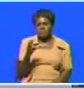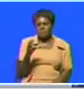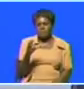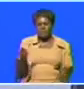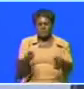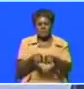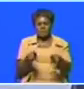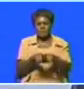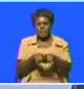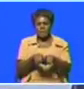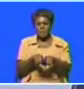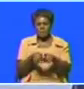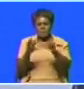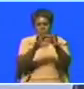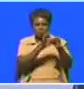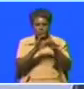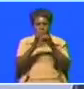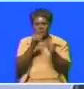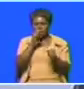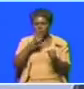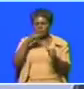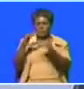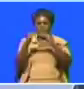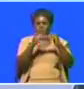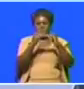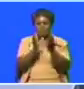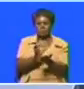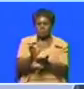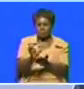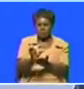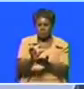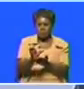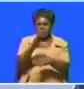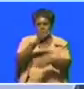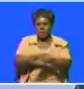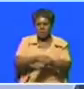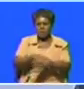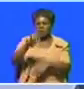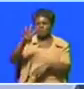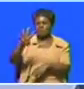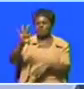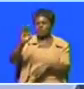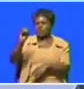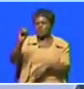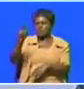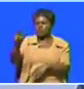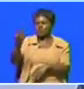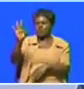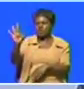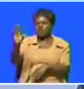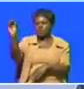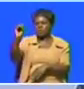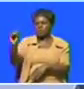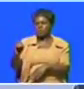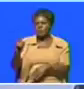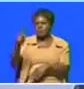Still keeping it matters corporate, and the private equity fund Africinvests has acquired a 14.3% stake in Britam Holdings